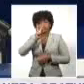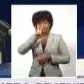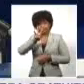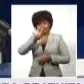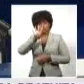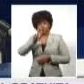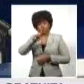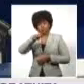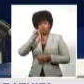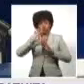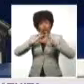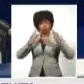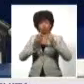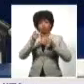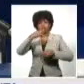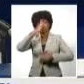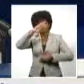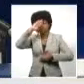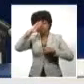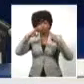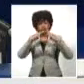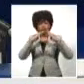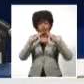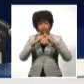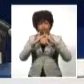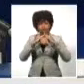all were Cubans.